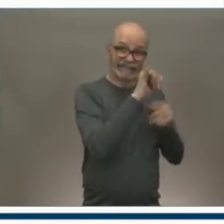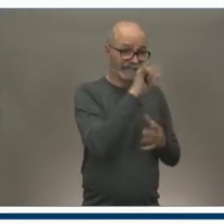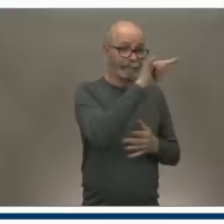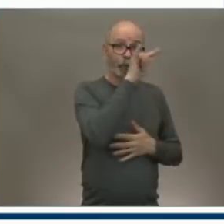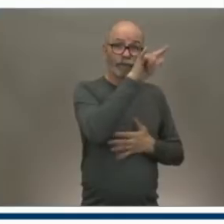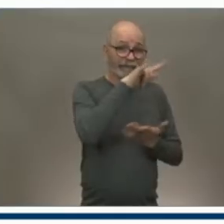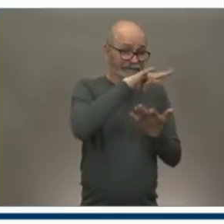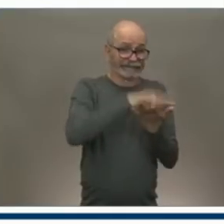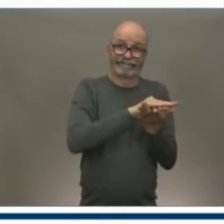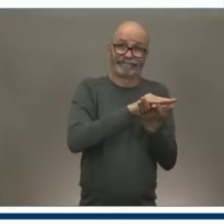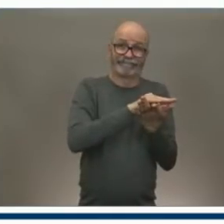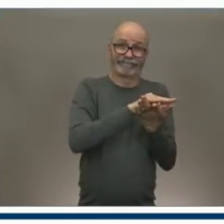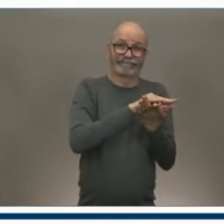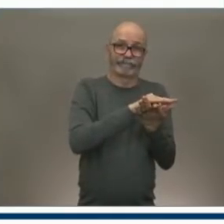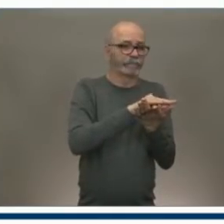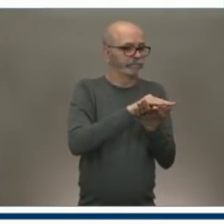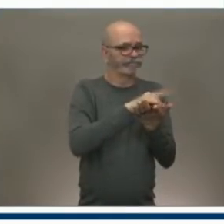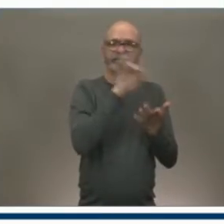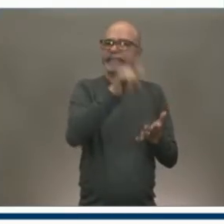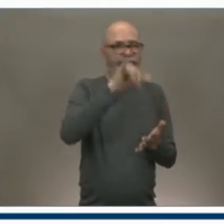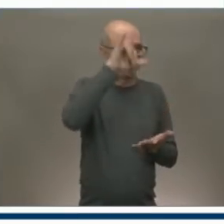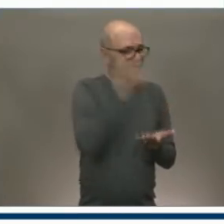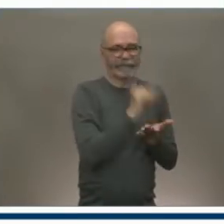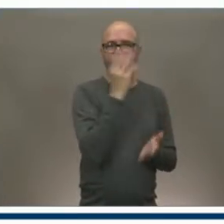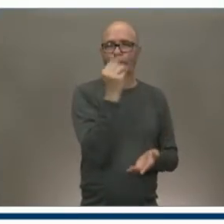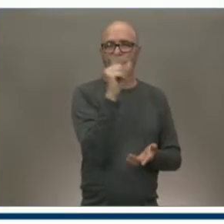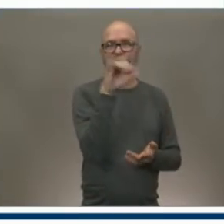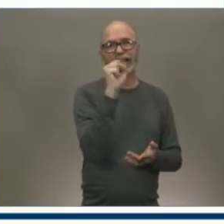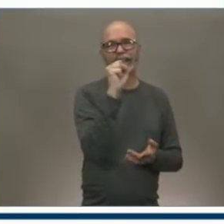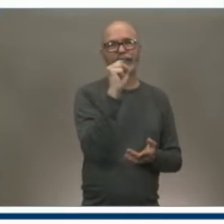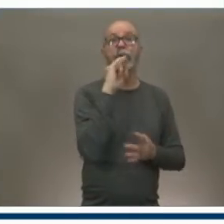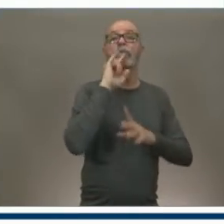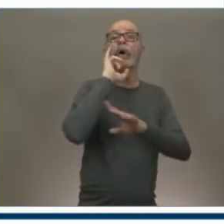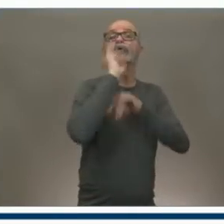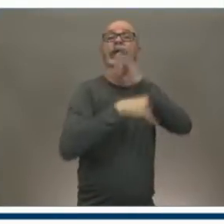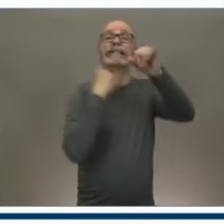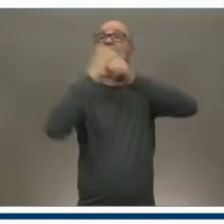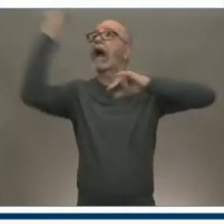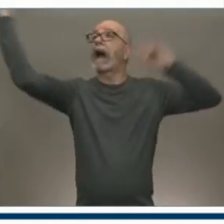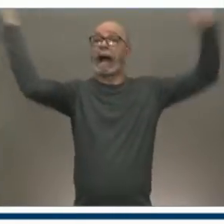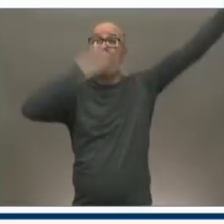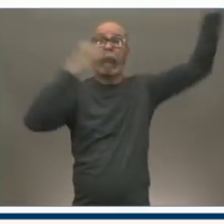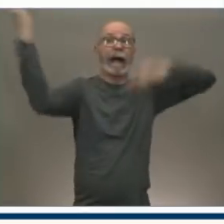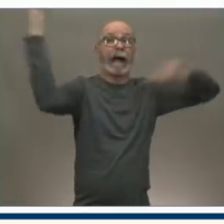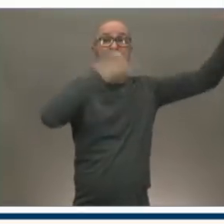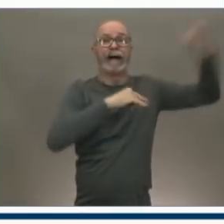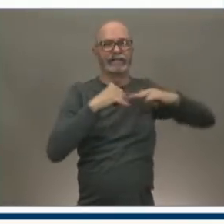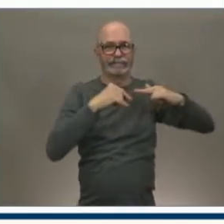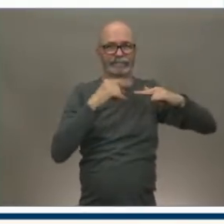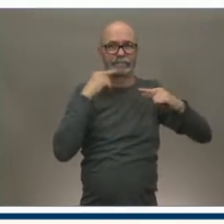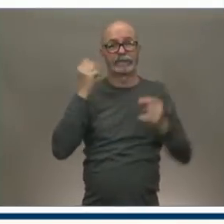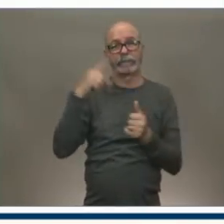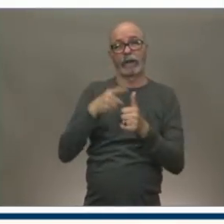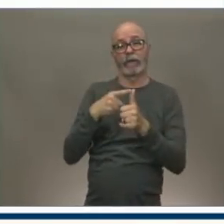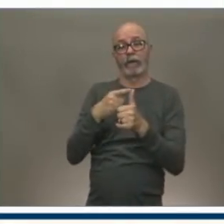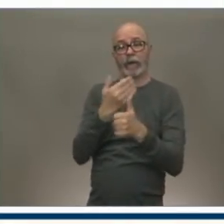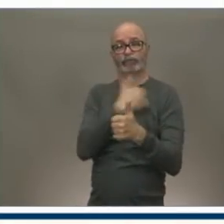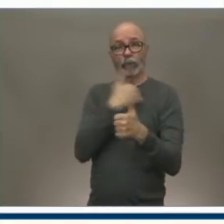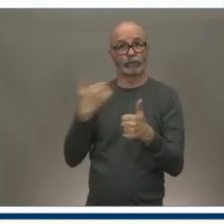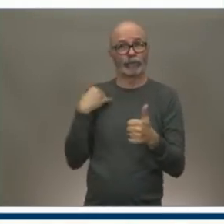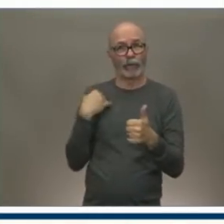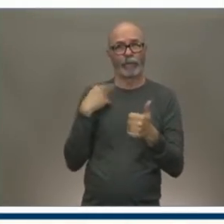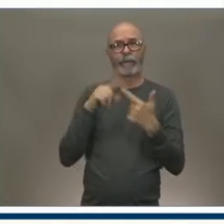land. As you rightly pointed out, there are no international flights coming into Atlantic Canada right now. They go through Toronto, Montreal, Calgary, and